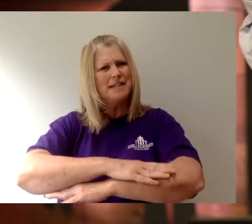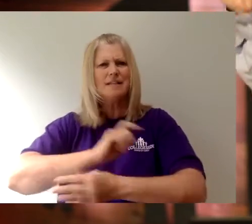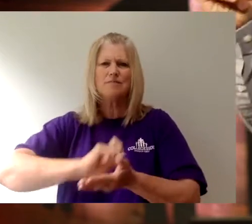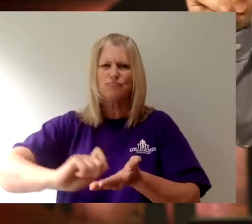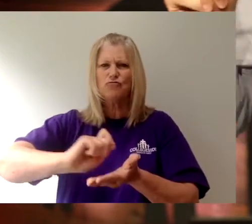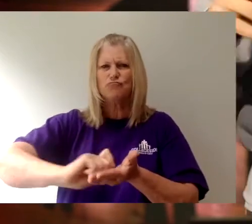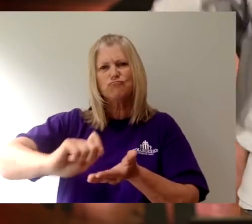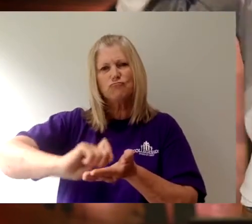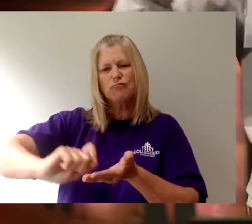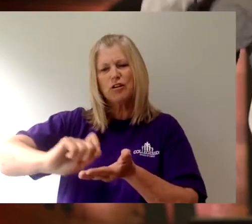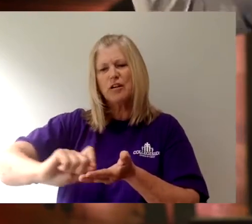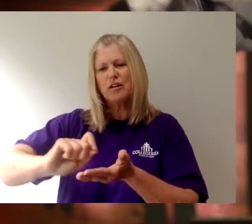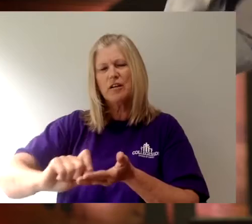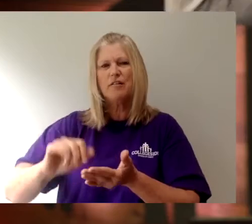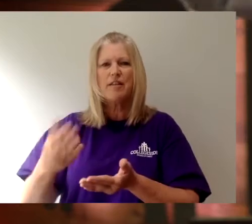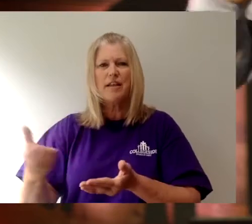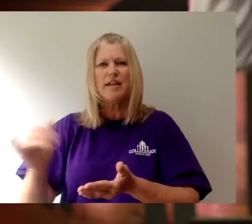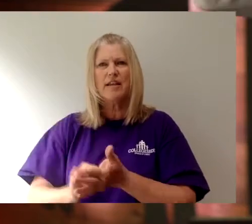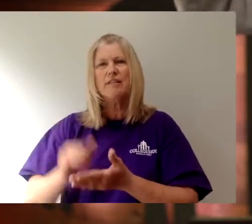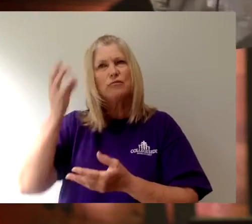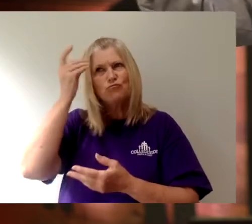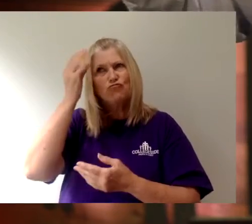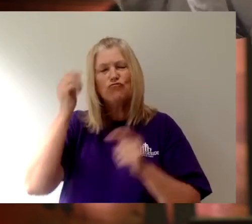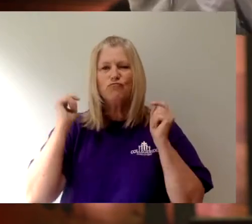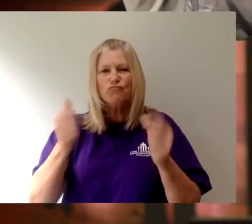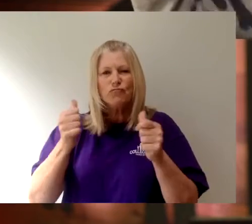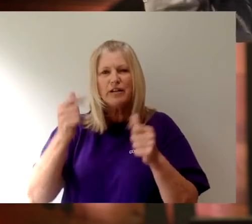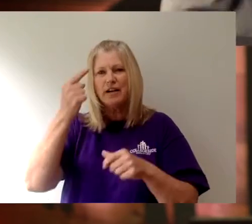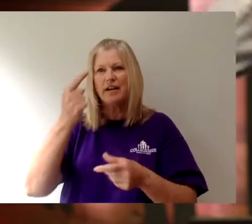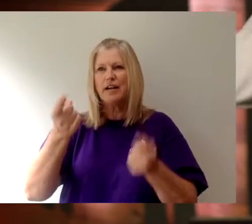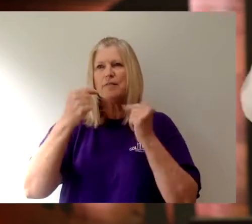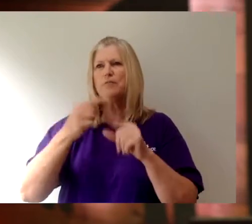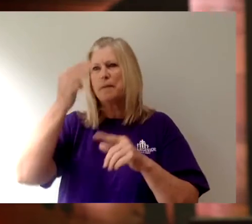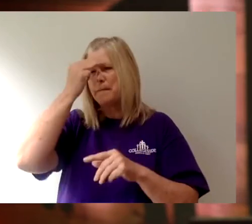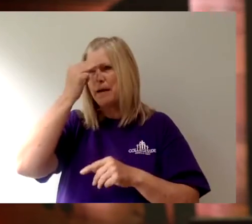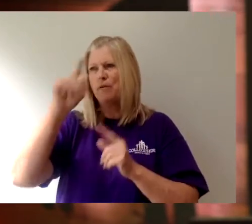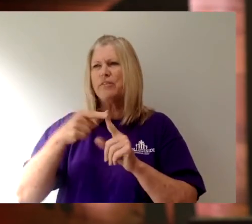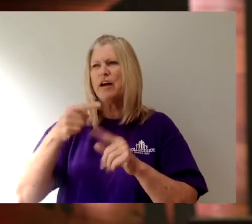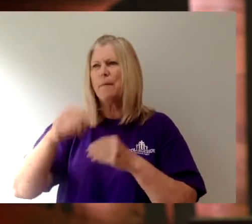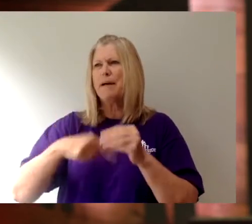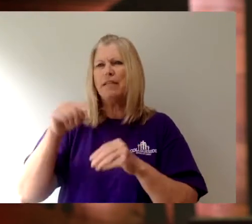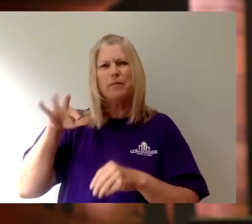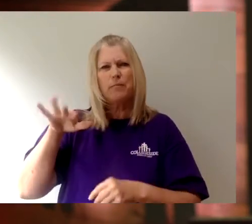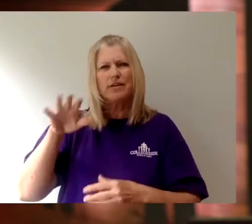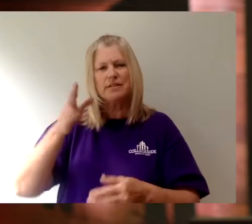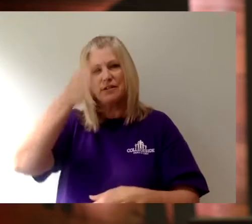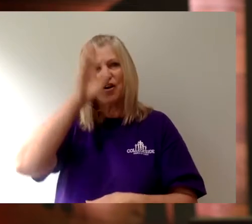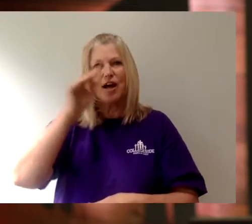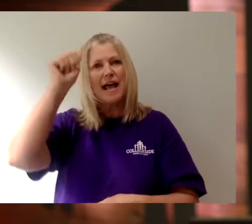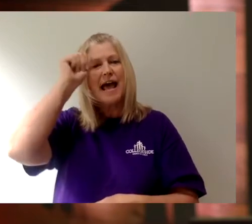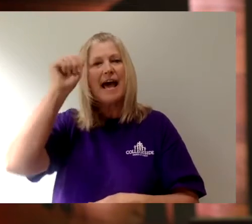jotted a couple of notes that just immediately started coming to my mind when I thought about the presence of God.